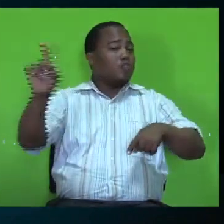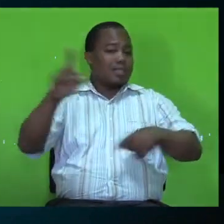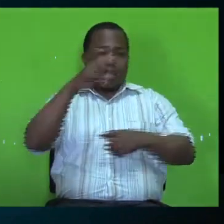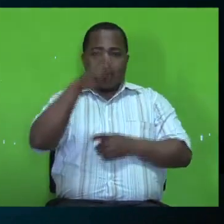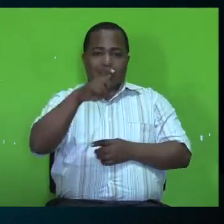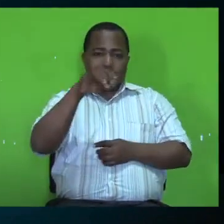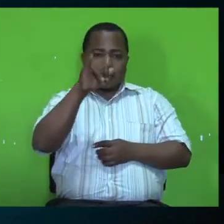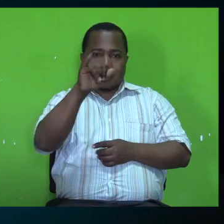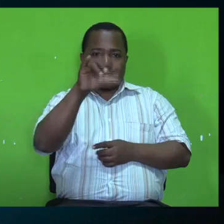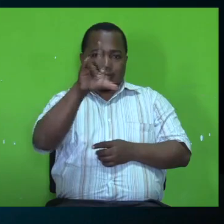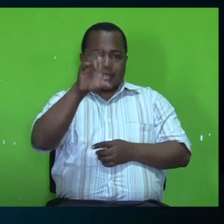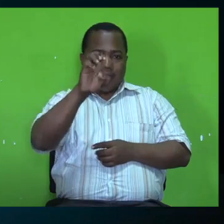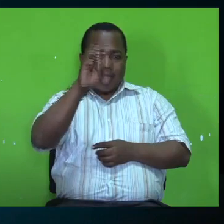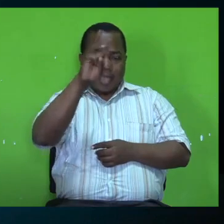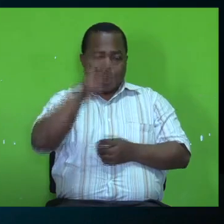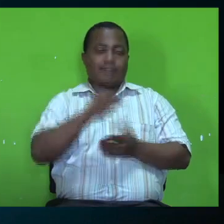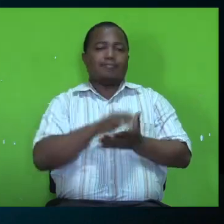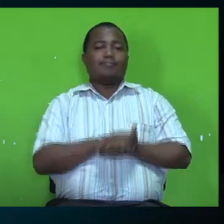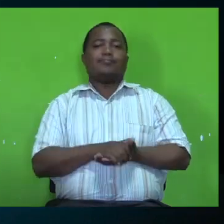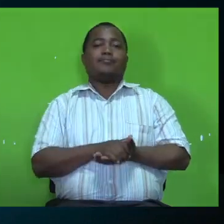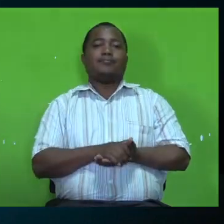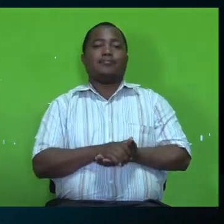the xylem tissue.